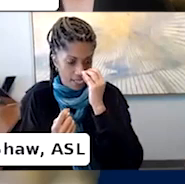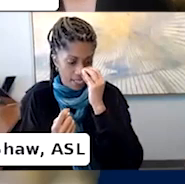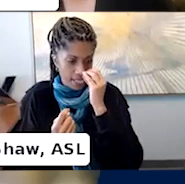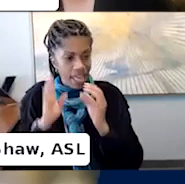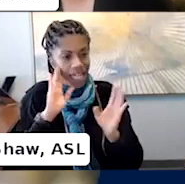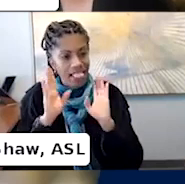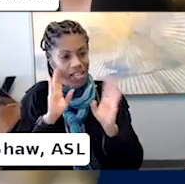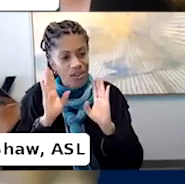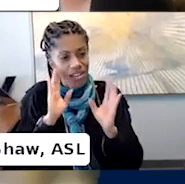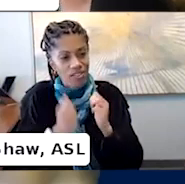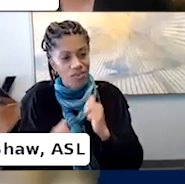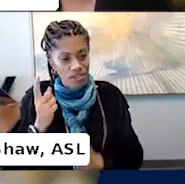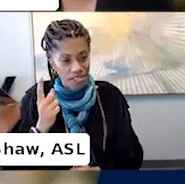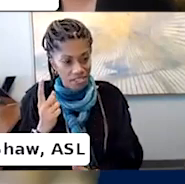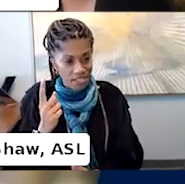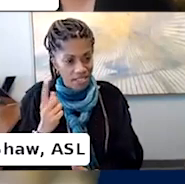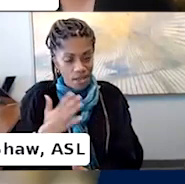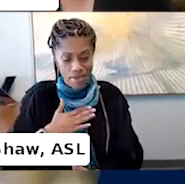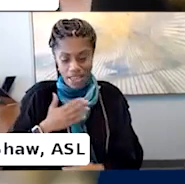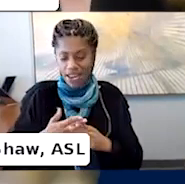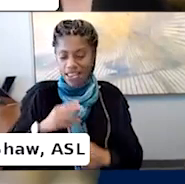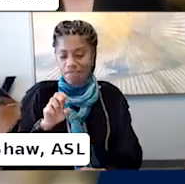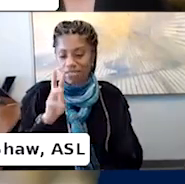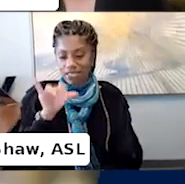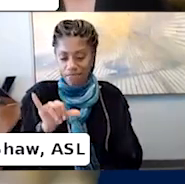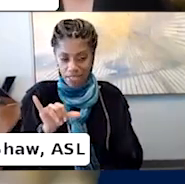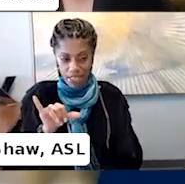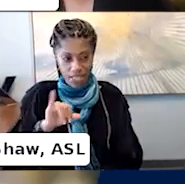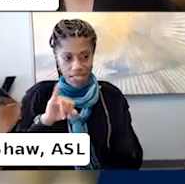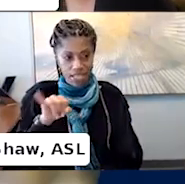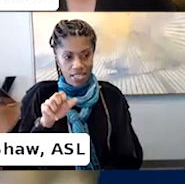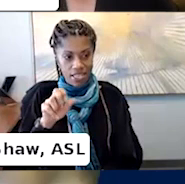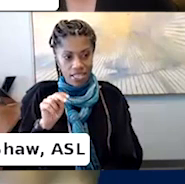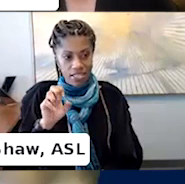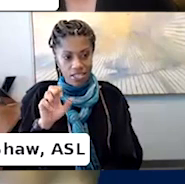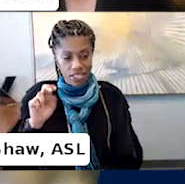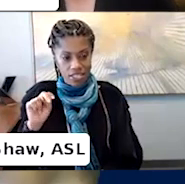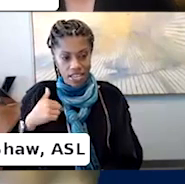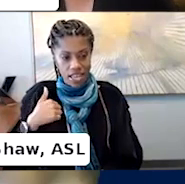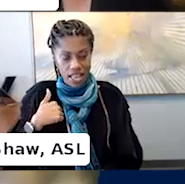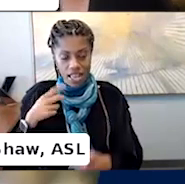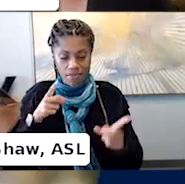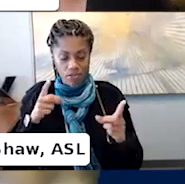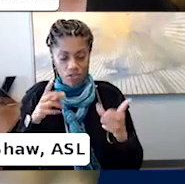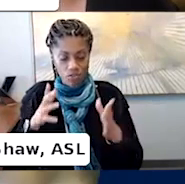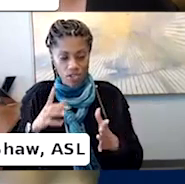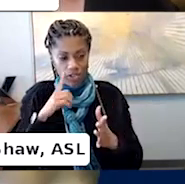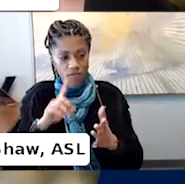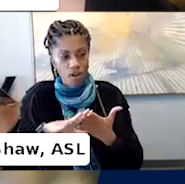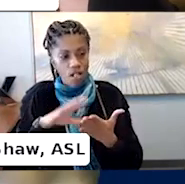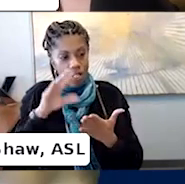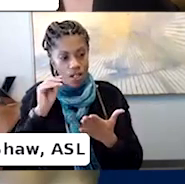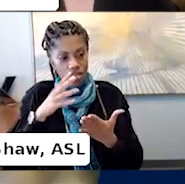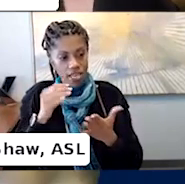everyone. We're so excited to be here with you. My name is Emily Jansen. I am the Director of Learning and Engagement at